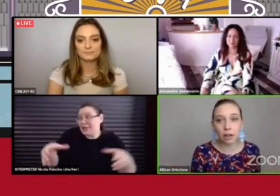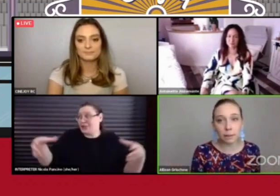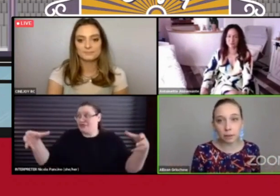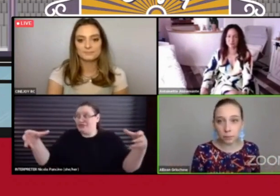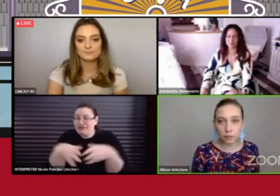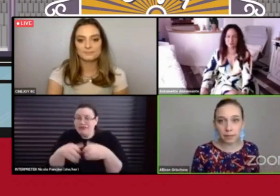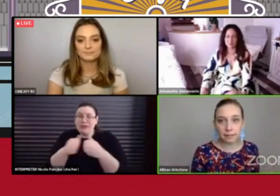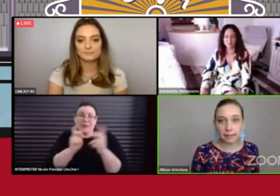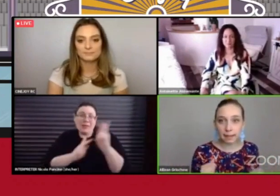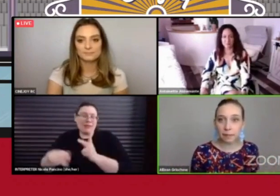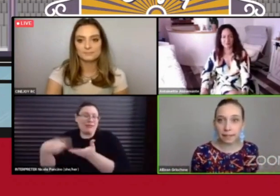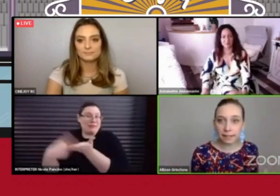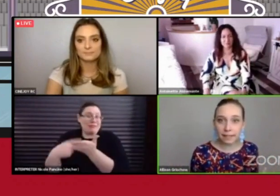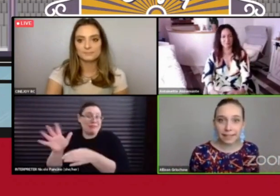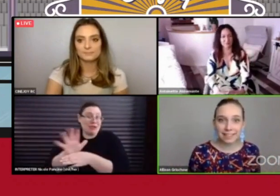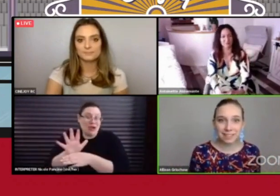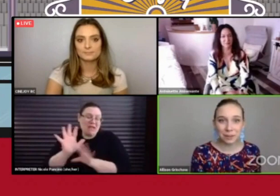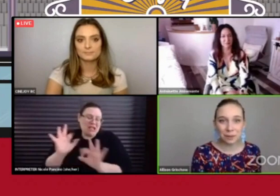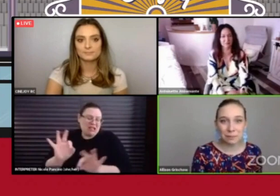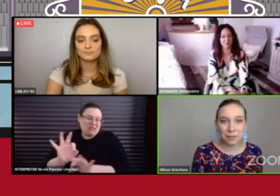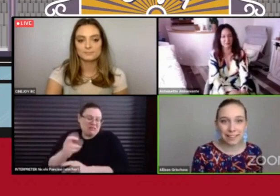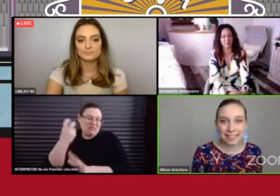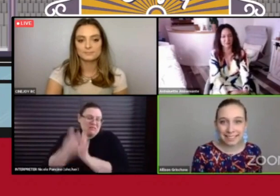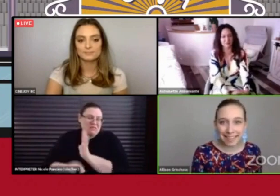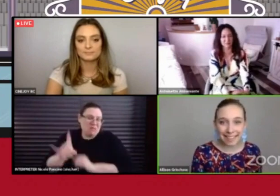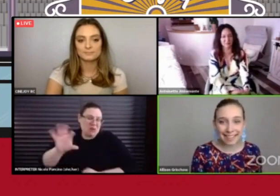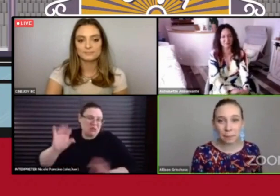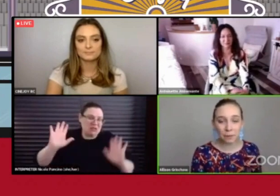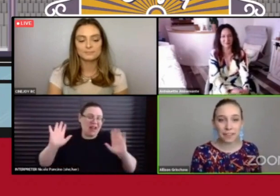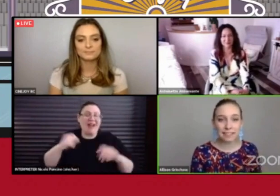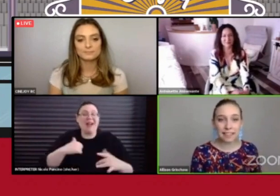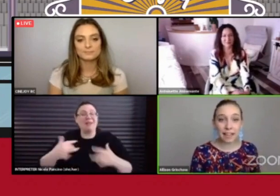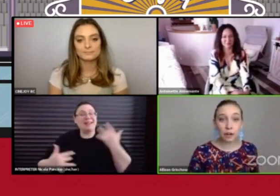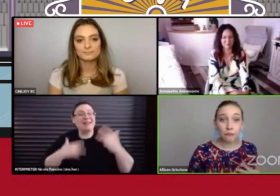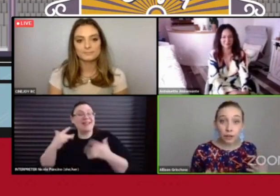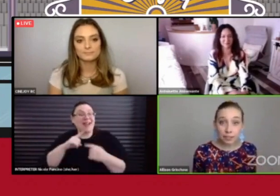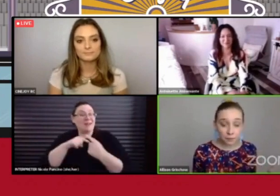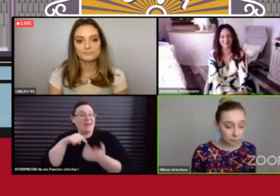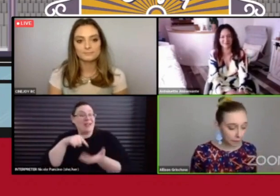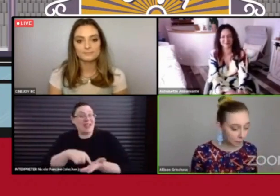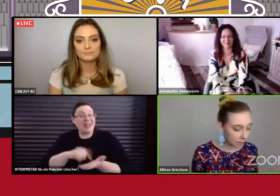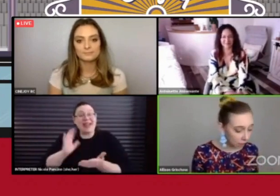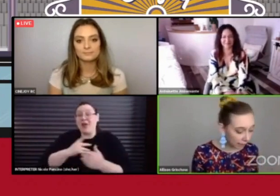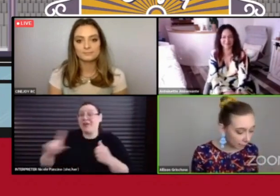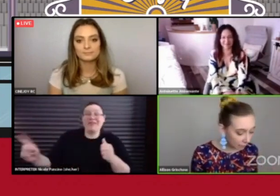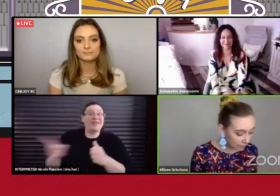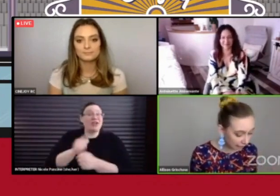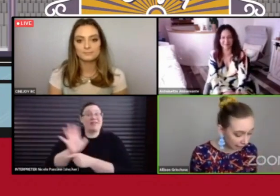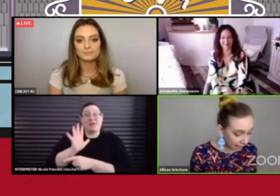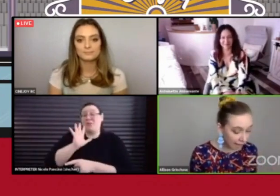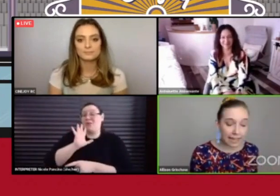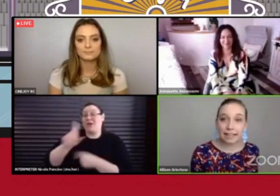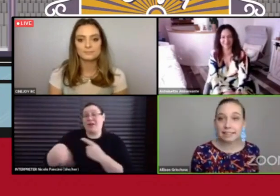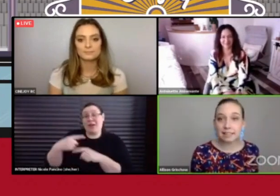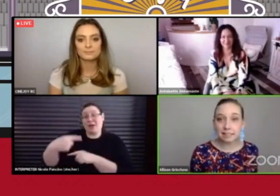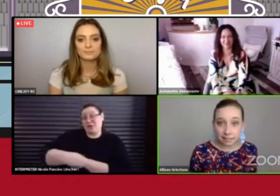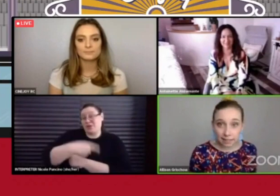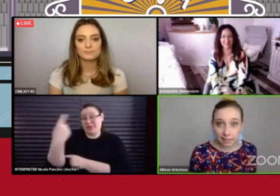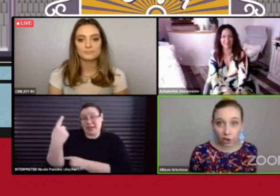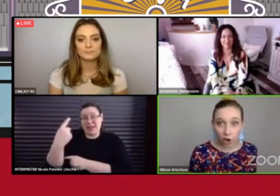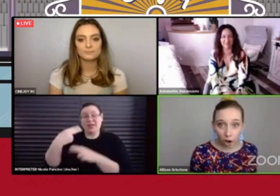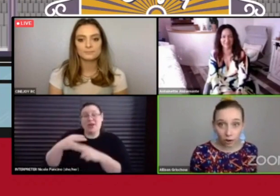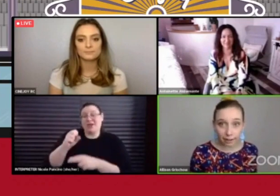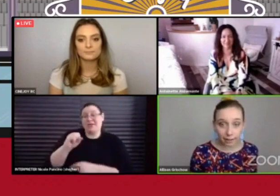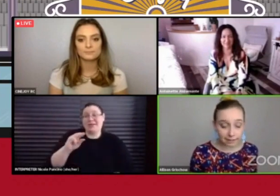folks and talk about movies i am in so i'm really excited about this and our first film that we're talking about today is